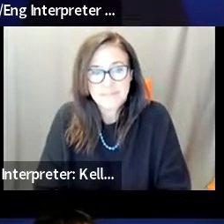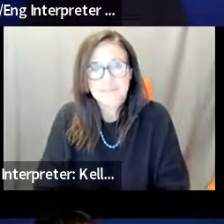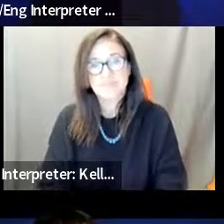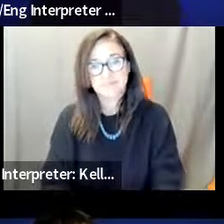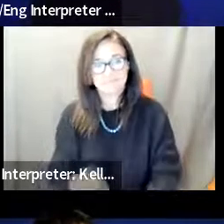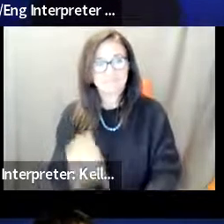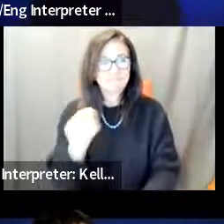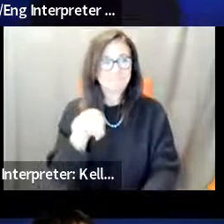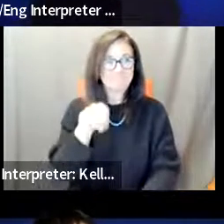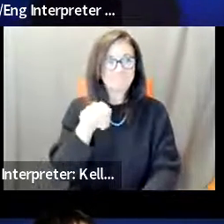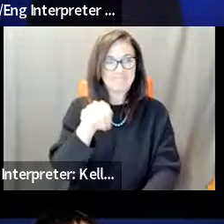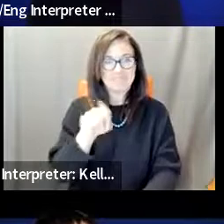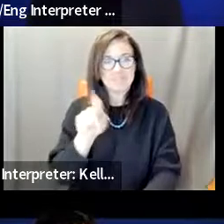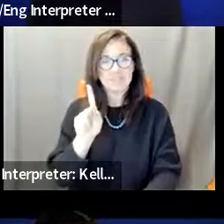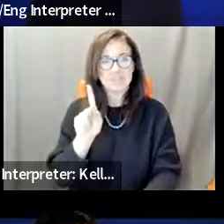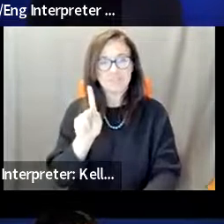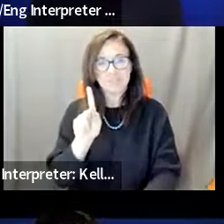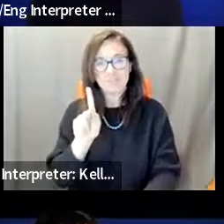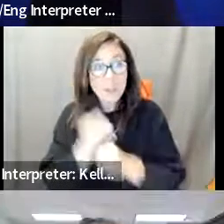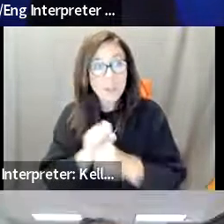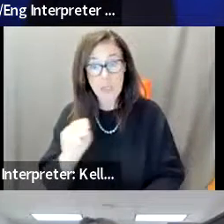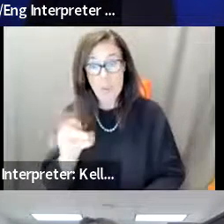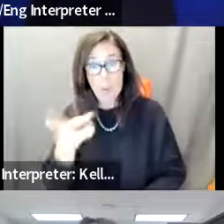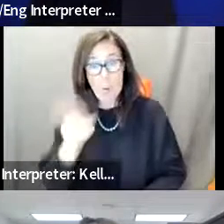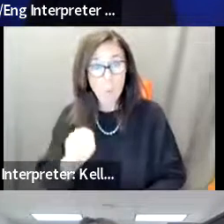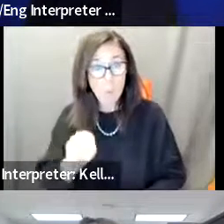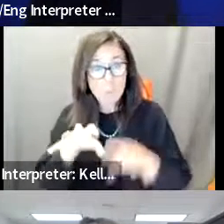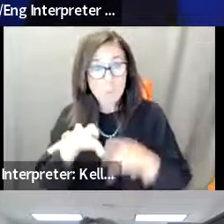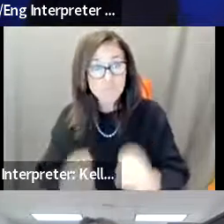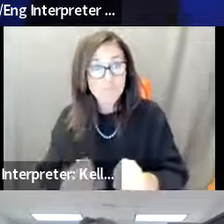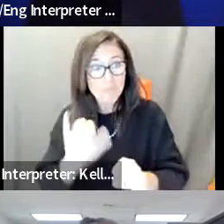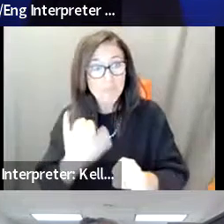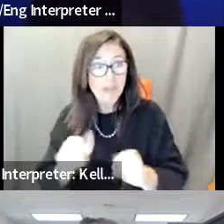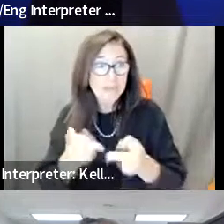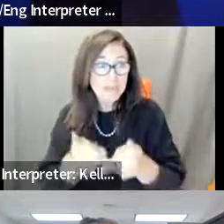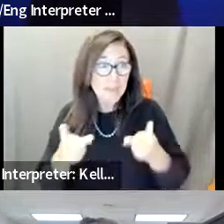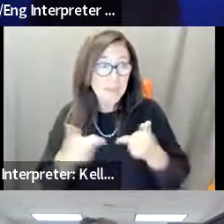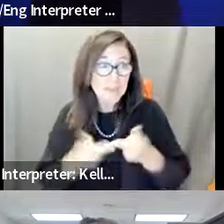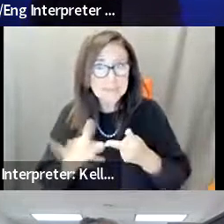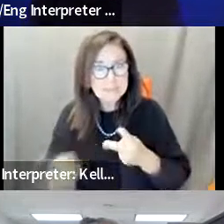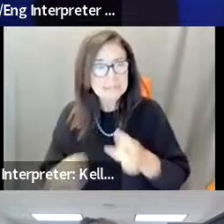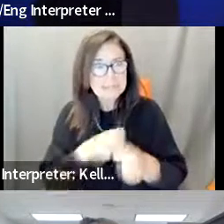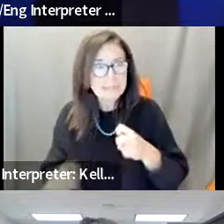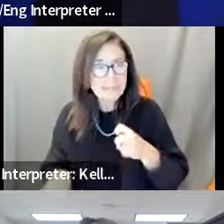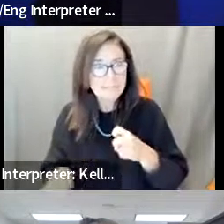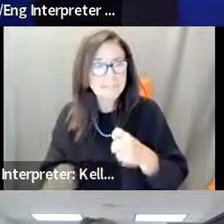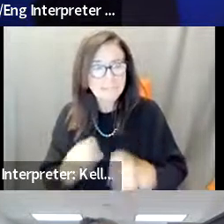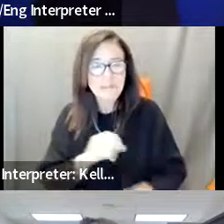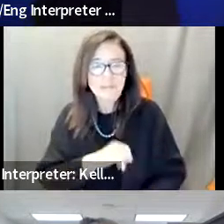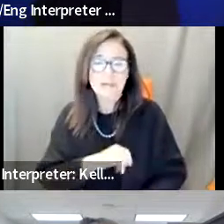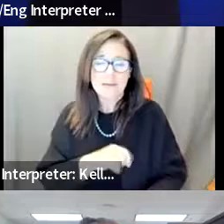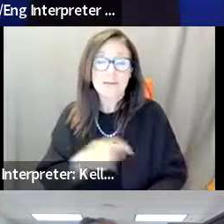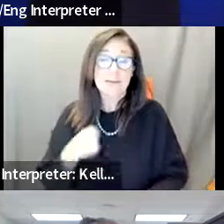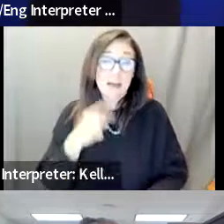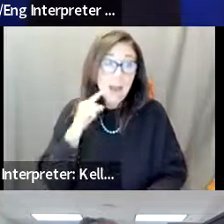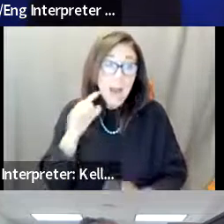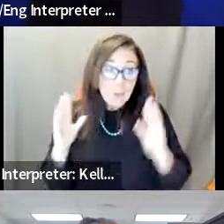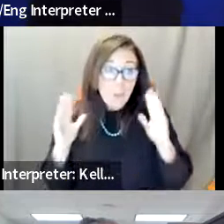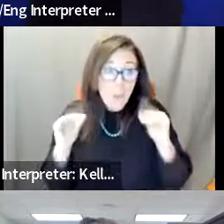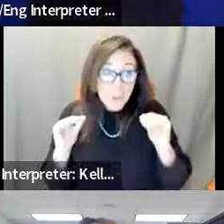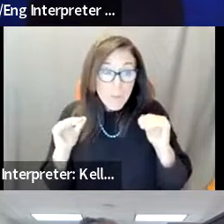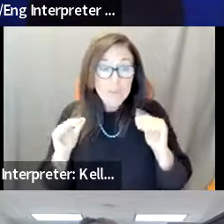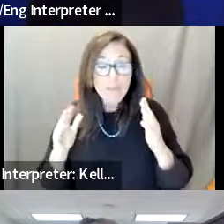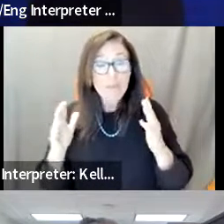Yeah, thank you both for sharing that. I do hope that with this conversation and beyond, we can get